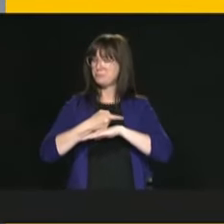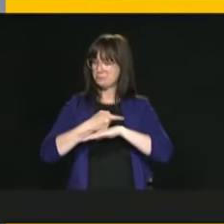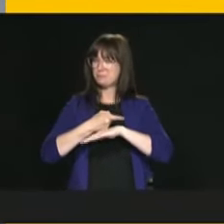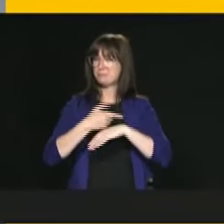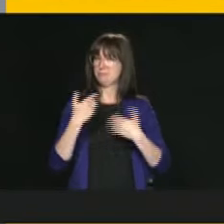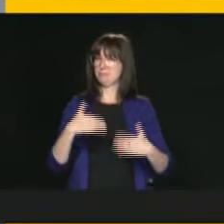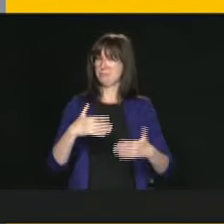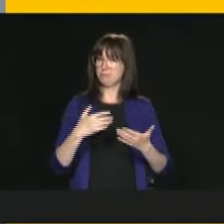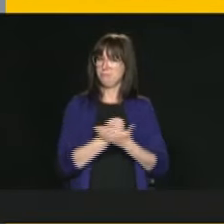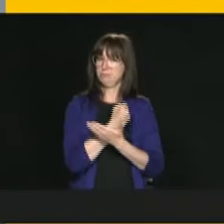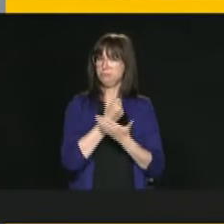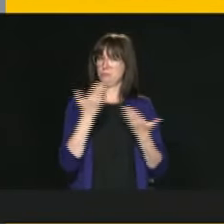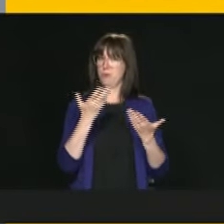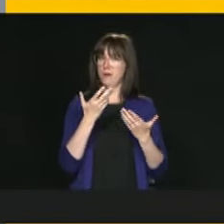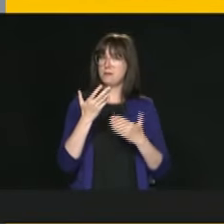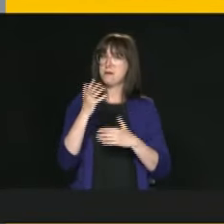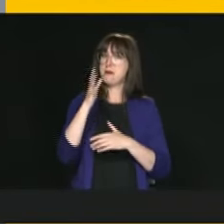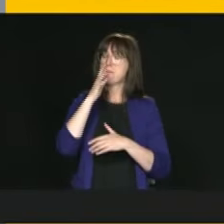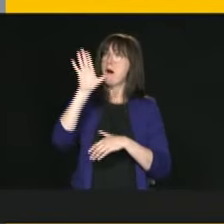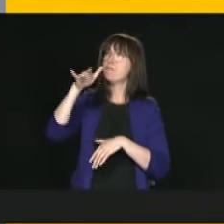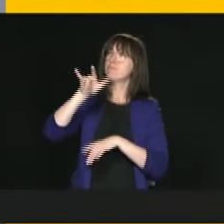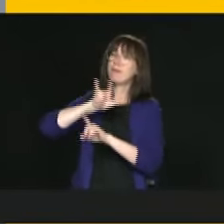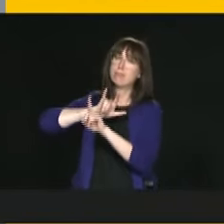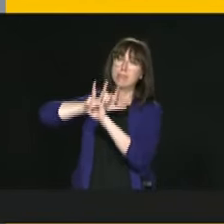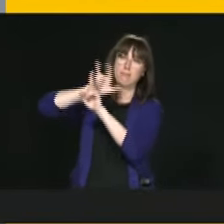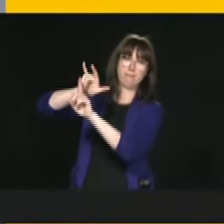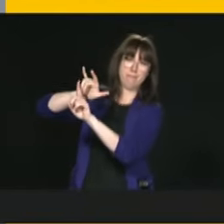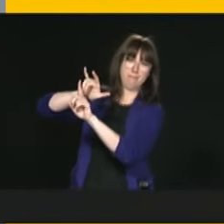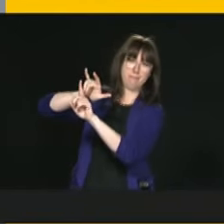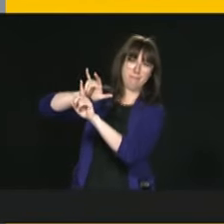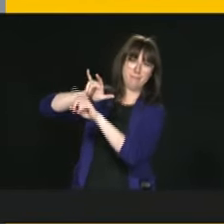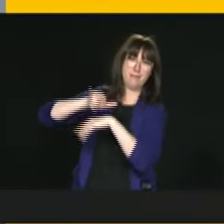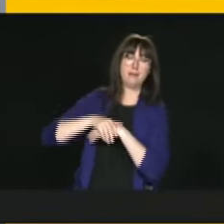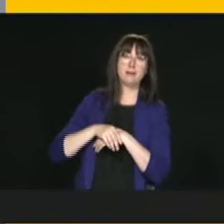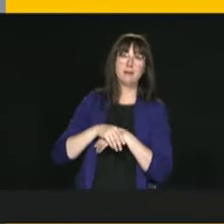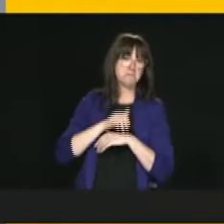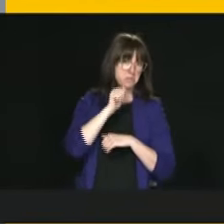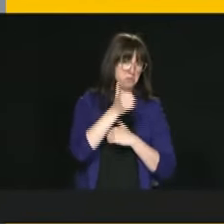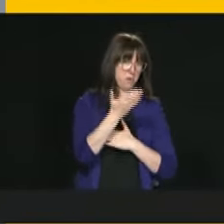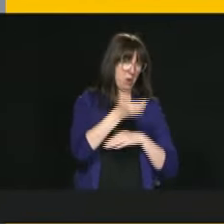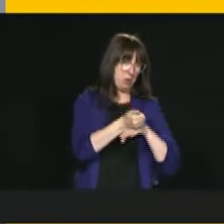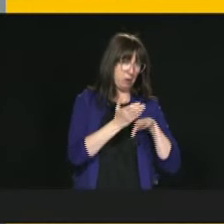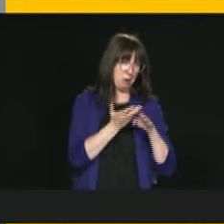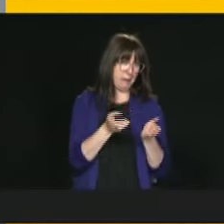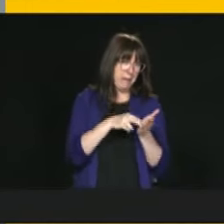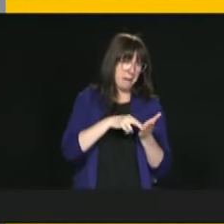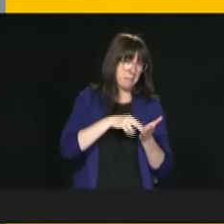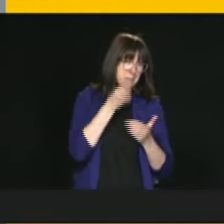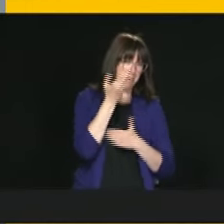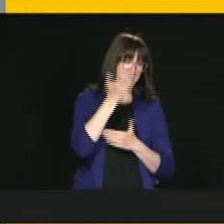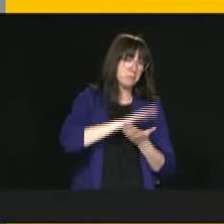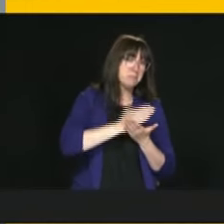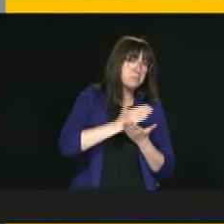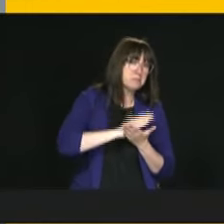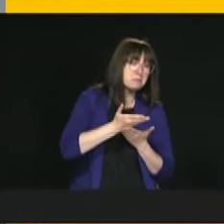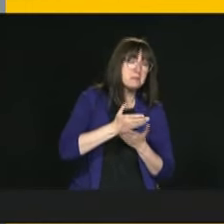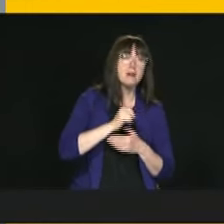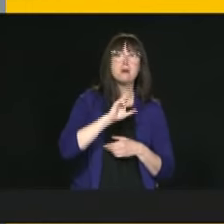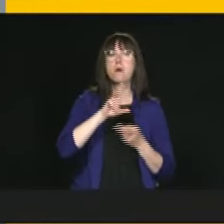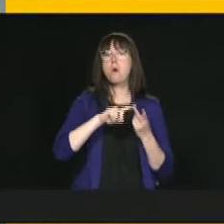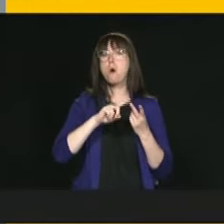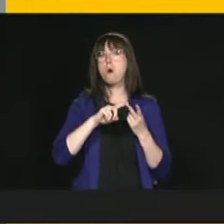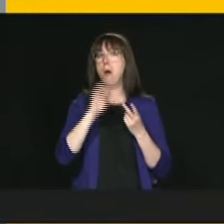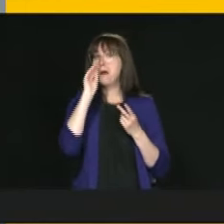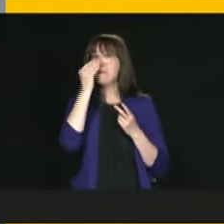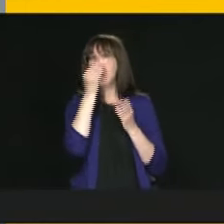just how much we love them. Maybe you'll get up earlier to make her breakfast in the morning, or perhaps you prefer to buy